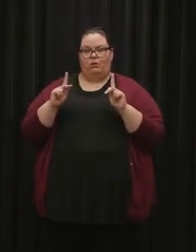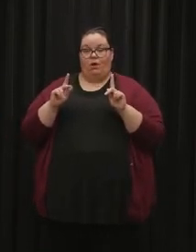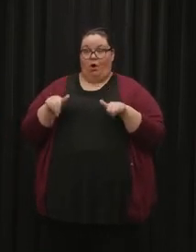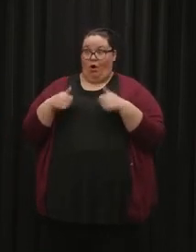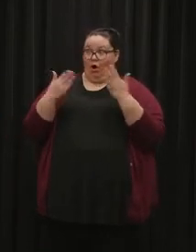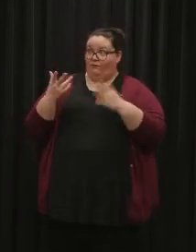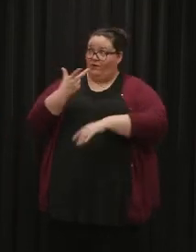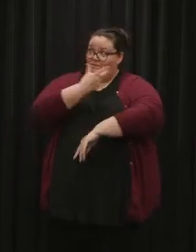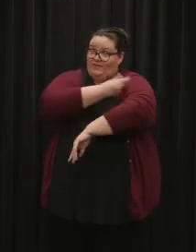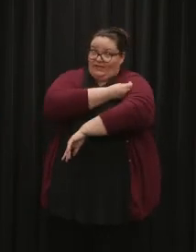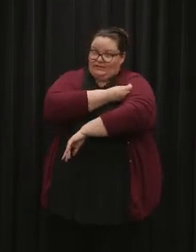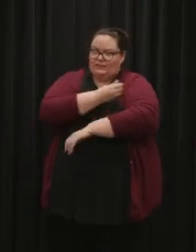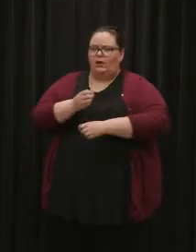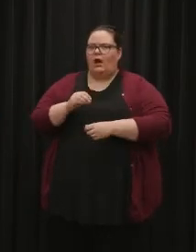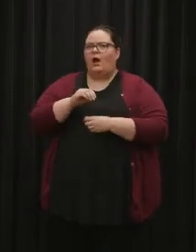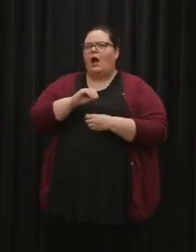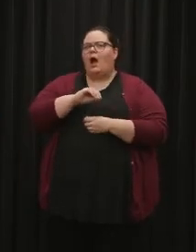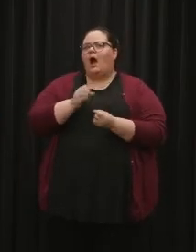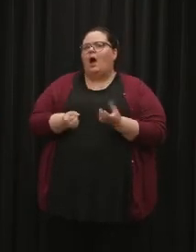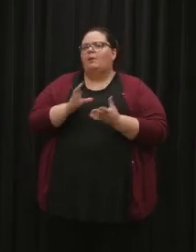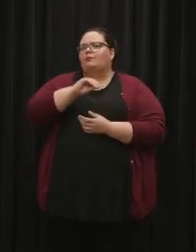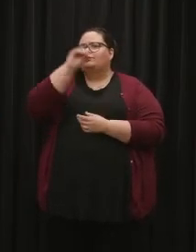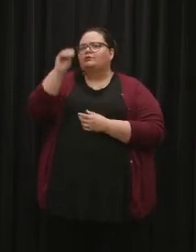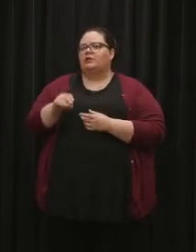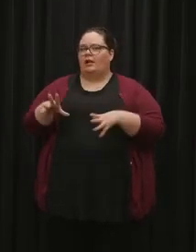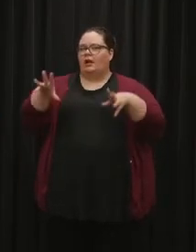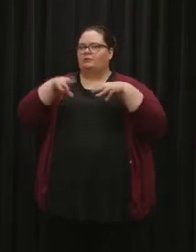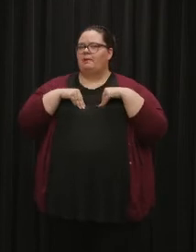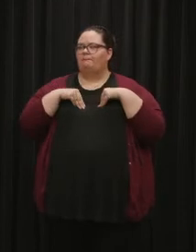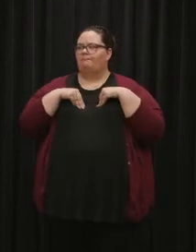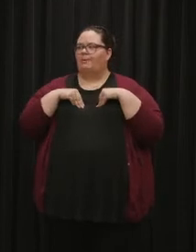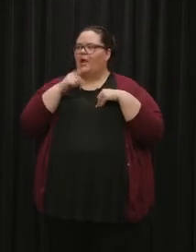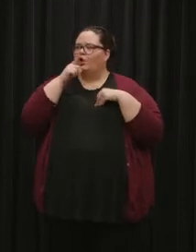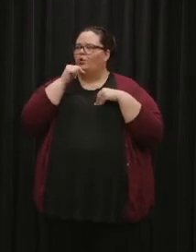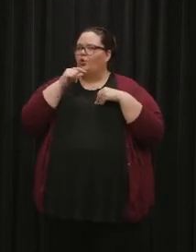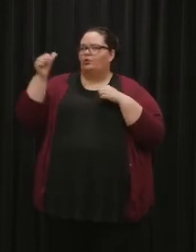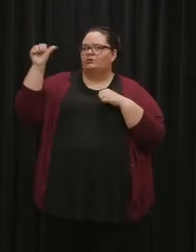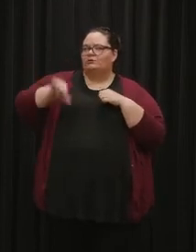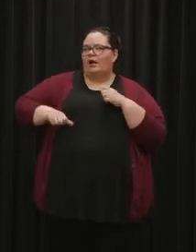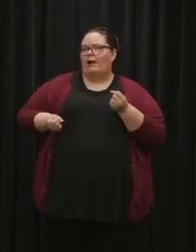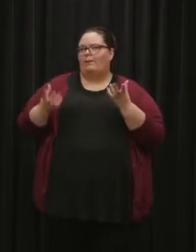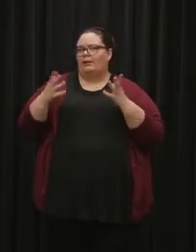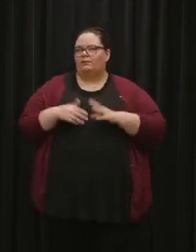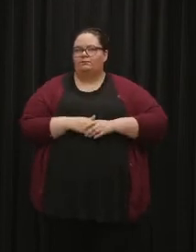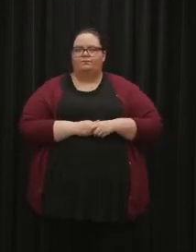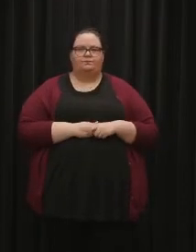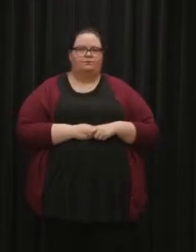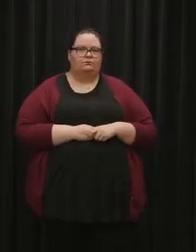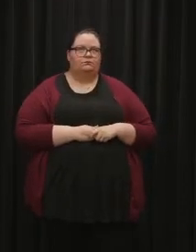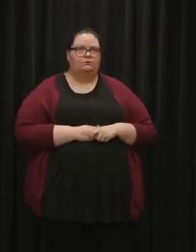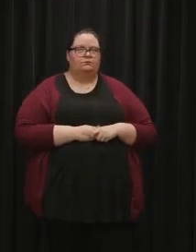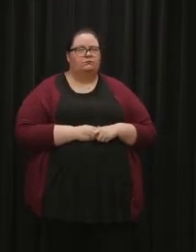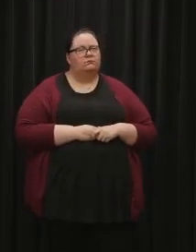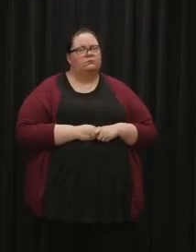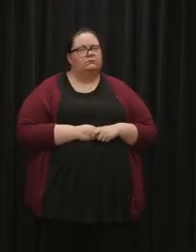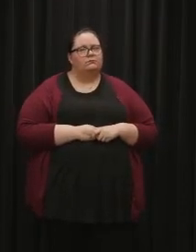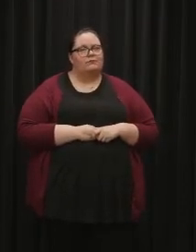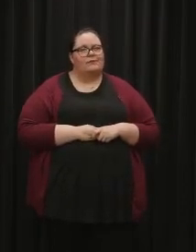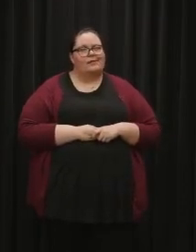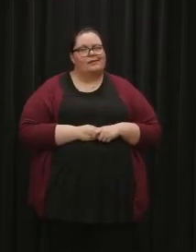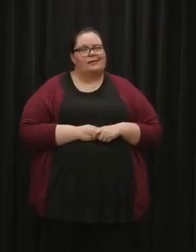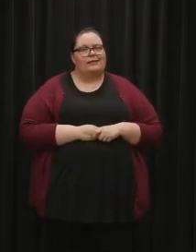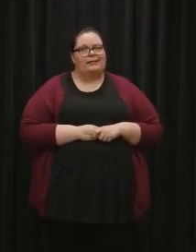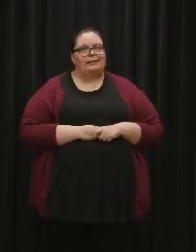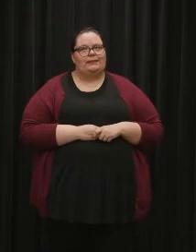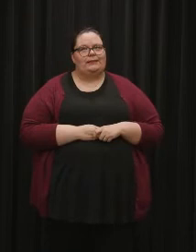it, and what has the general feedback been from those who've been offered the opportunity? So, with